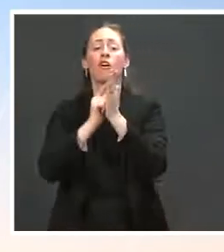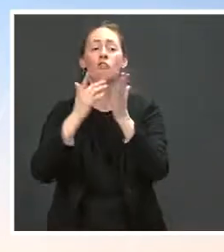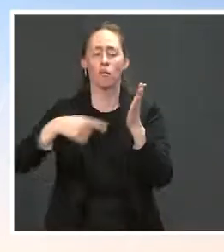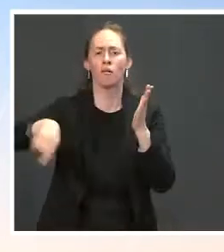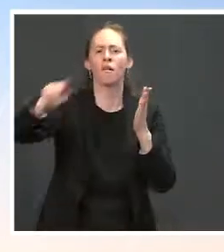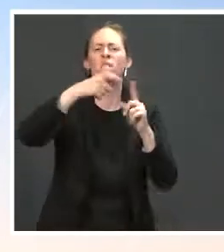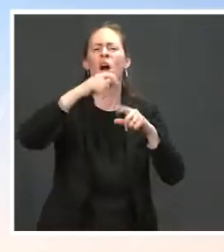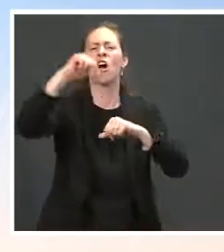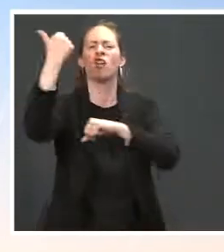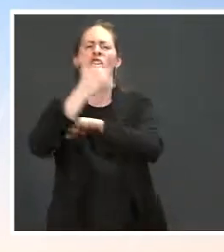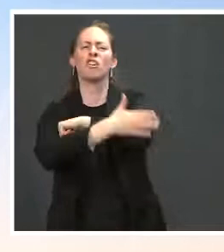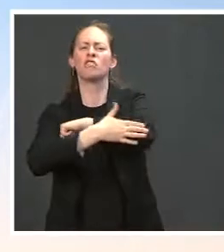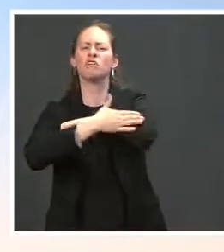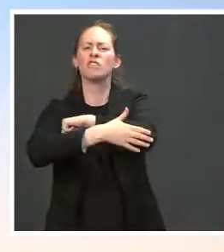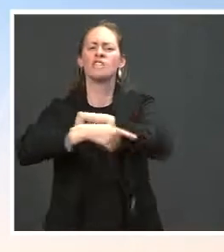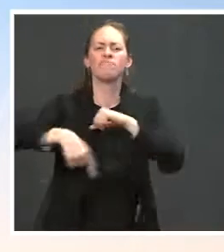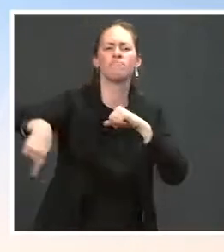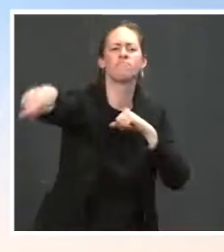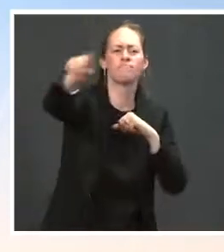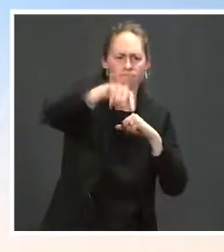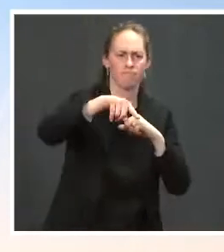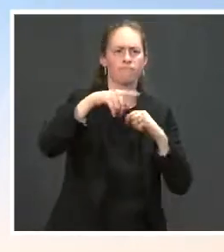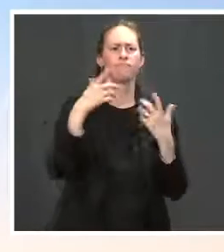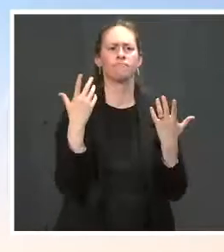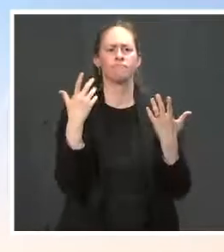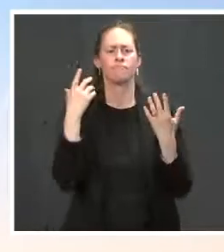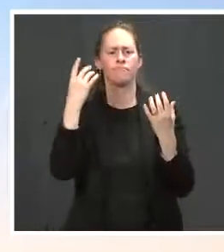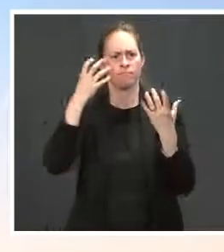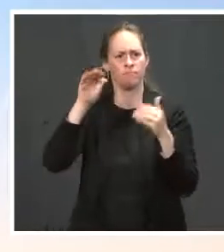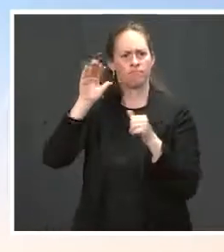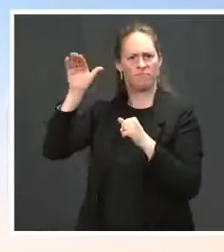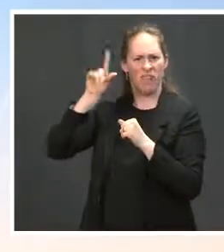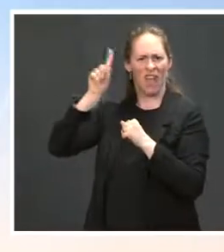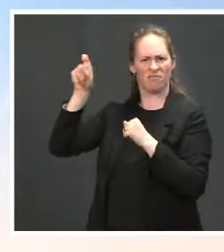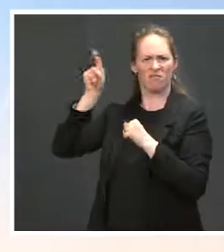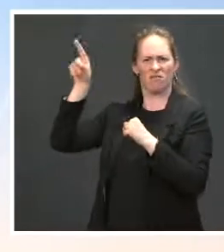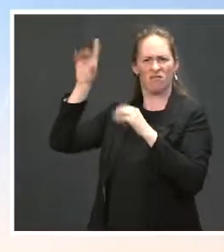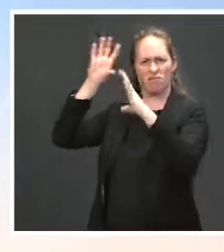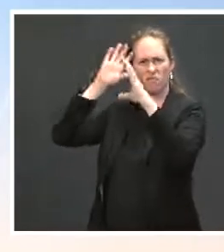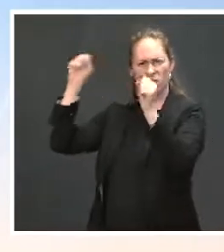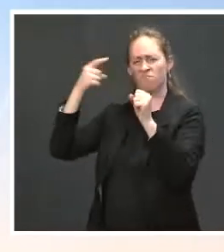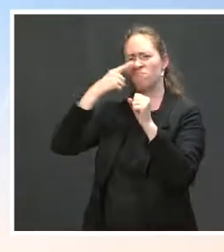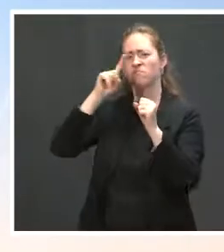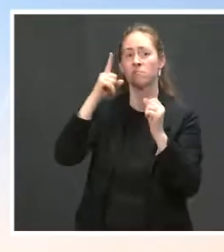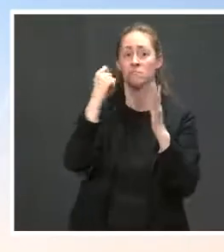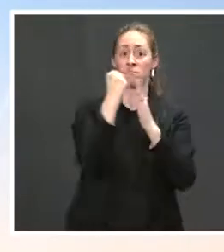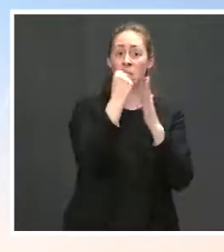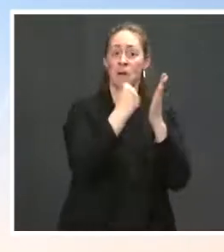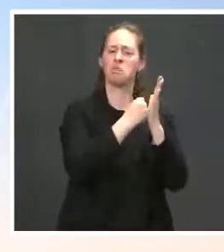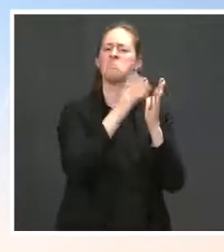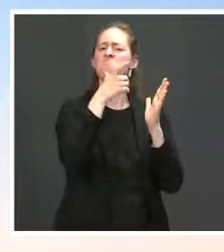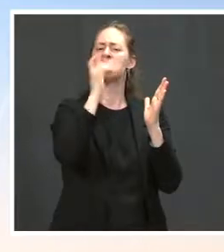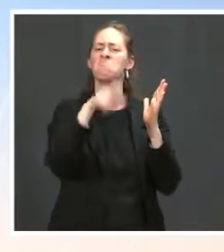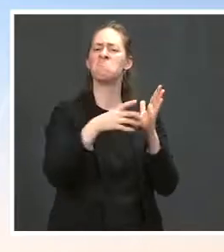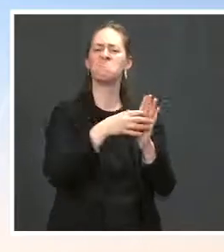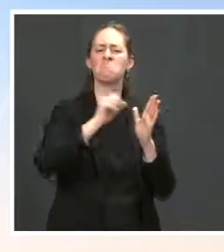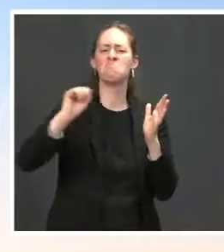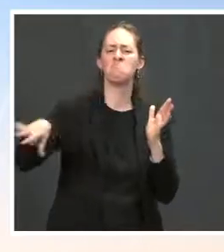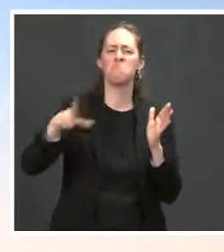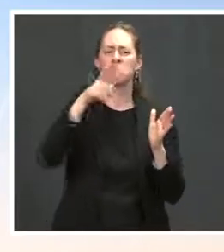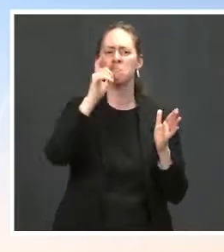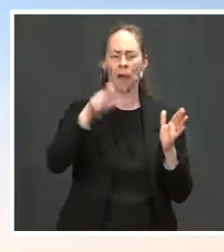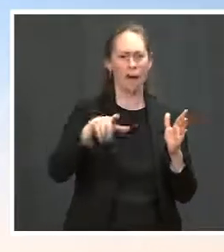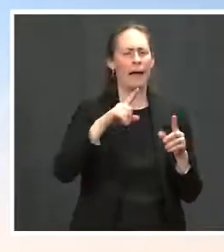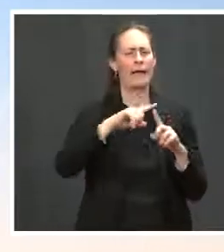vaccine patents to surge production. What possible reason could the president have for not doing this, given that a number of organizations